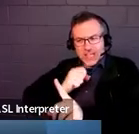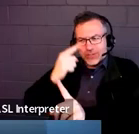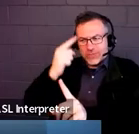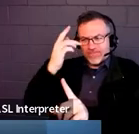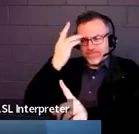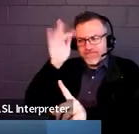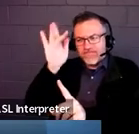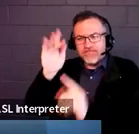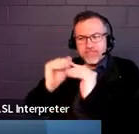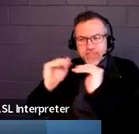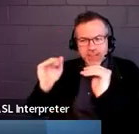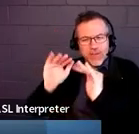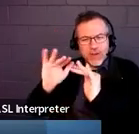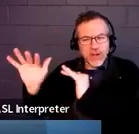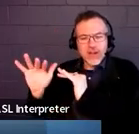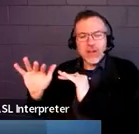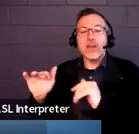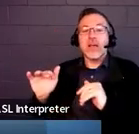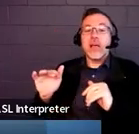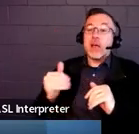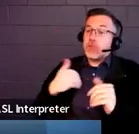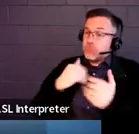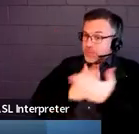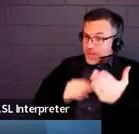students as well that are